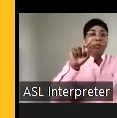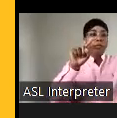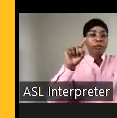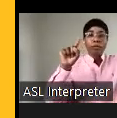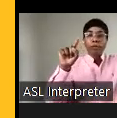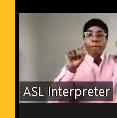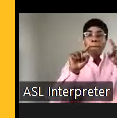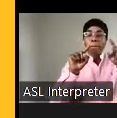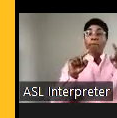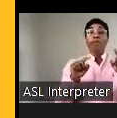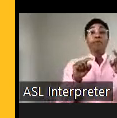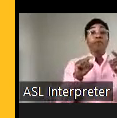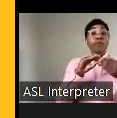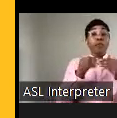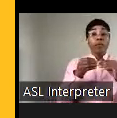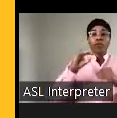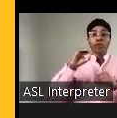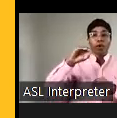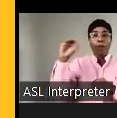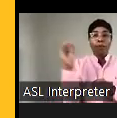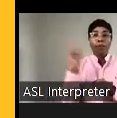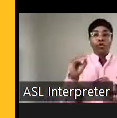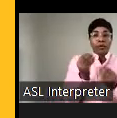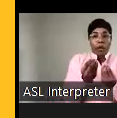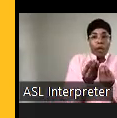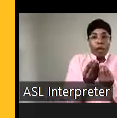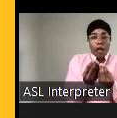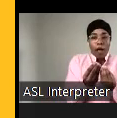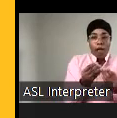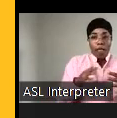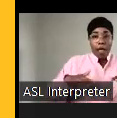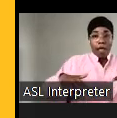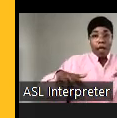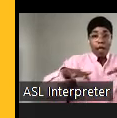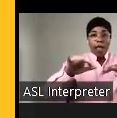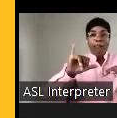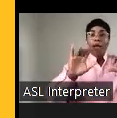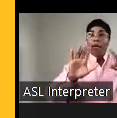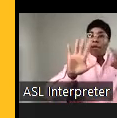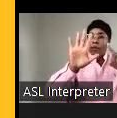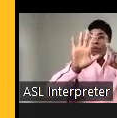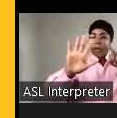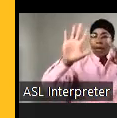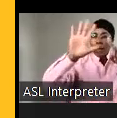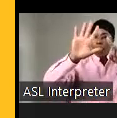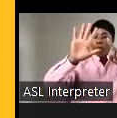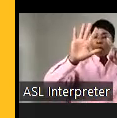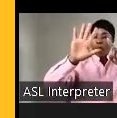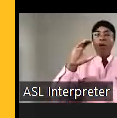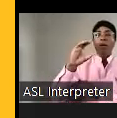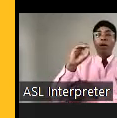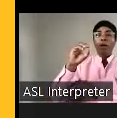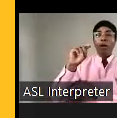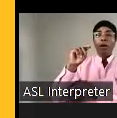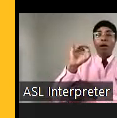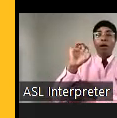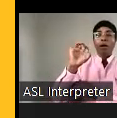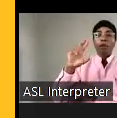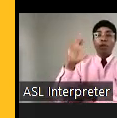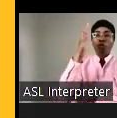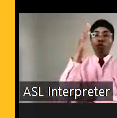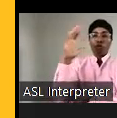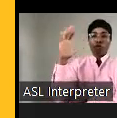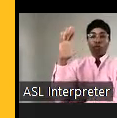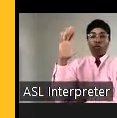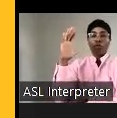the percentage of the landscape that's in upland conifer, and in this case, which is really mature